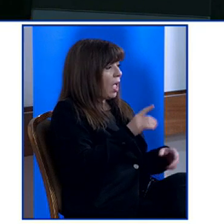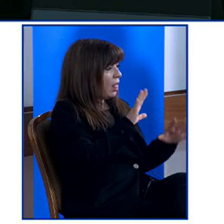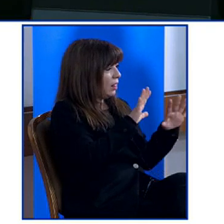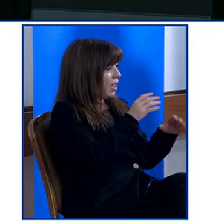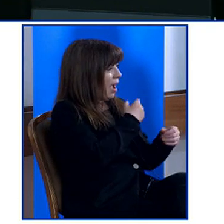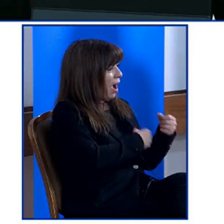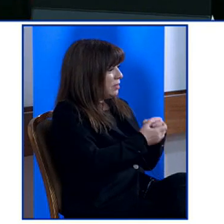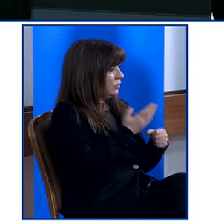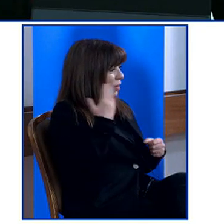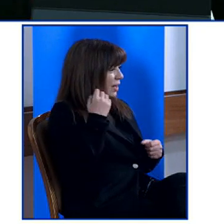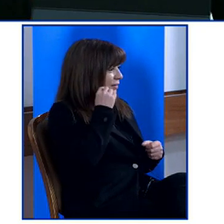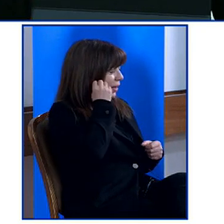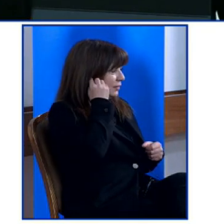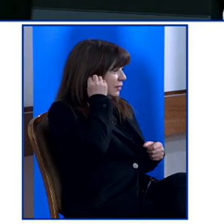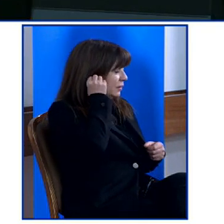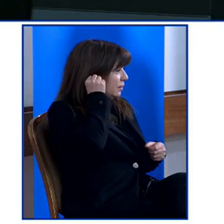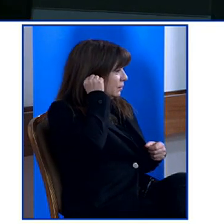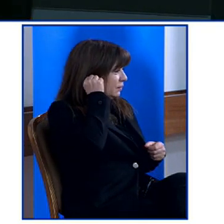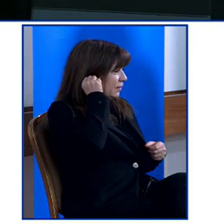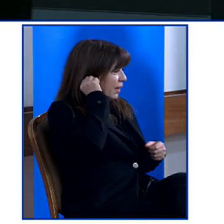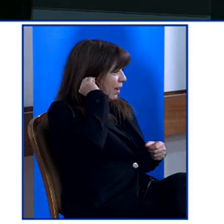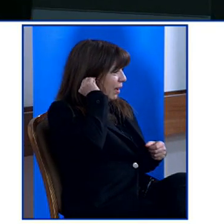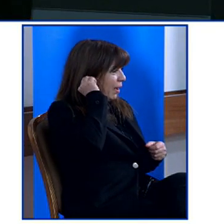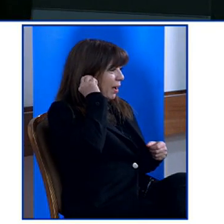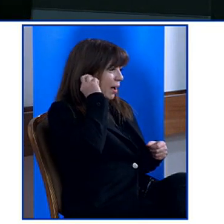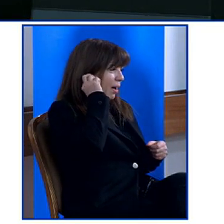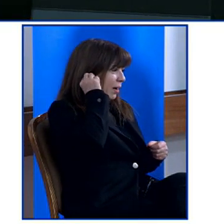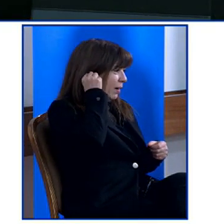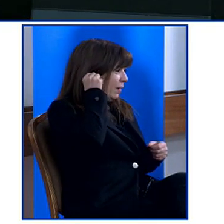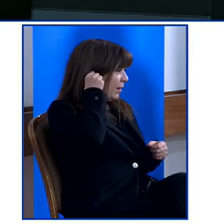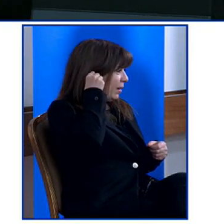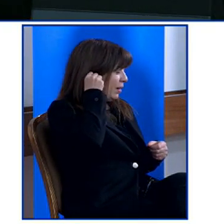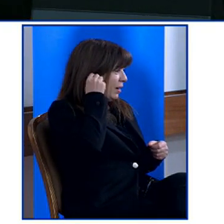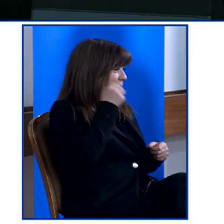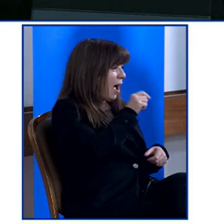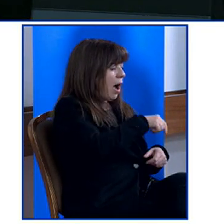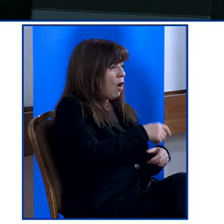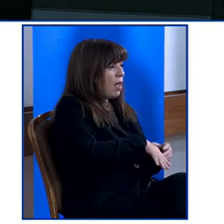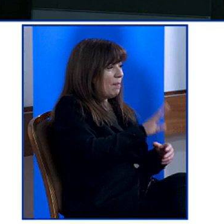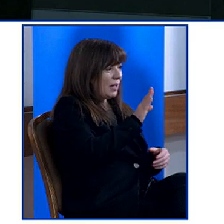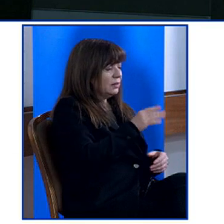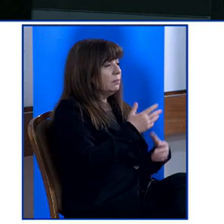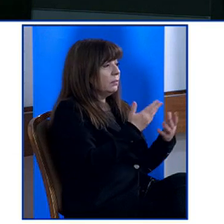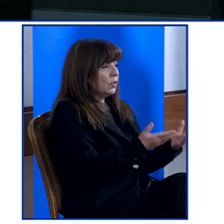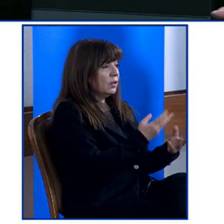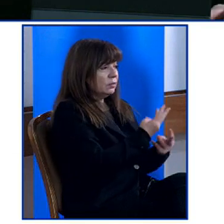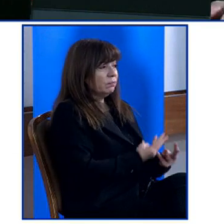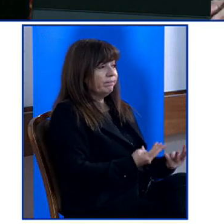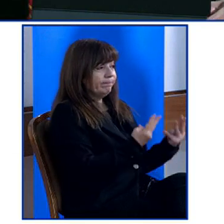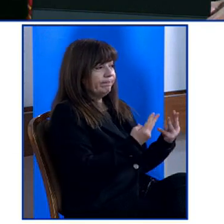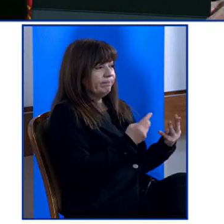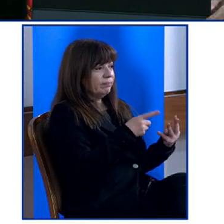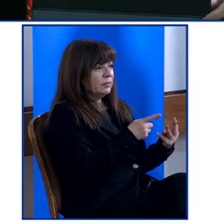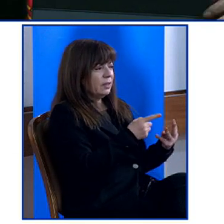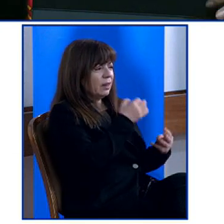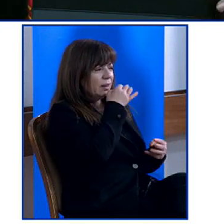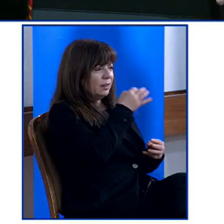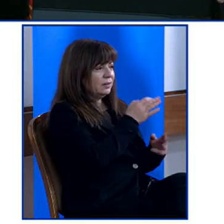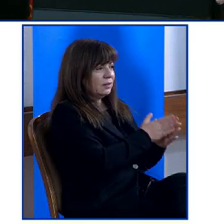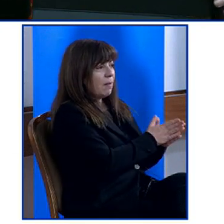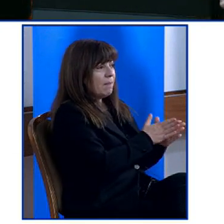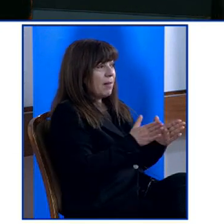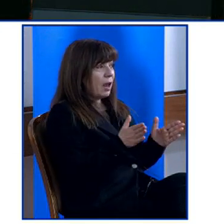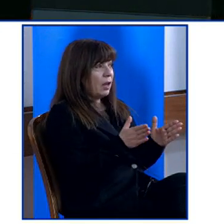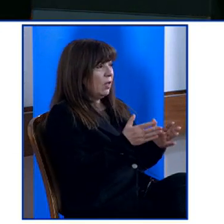It's no wonder that United Nations had warned us that we now live in an era of global boiling. And it's only going to get worse.